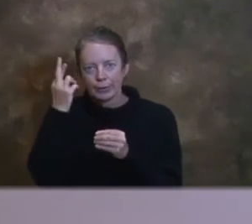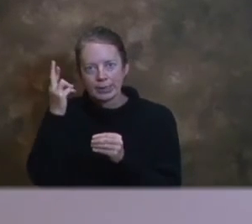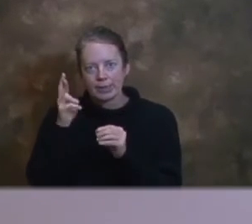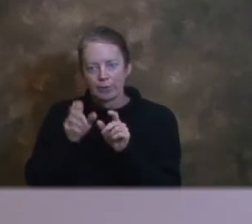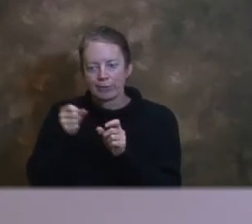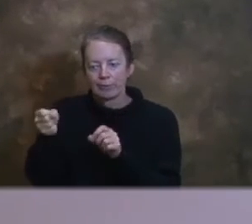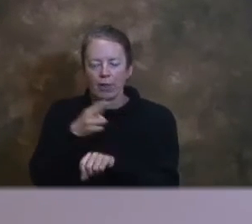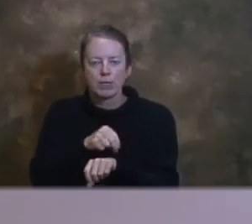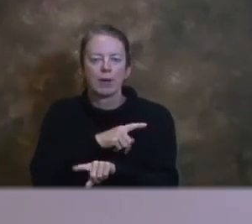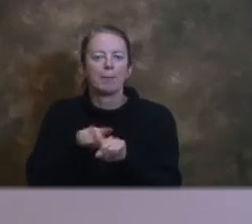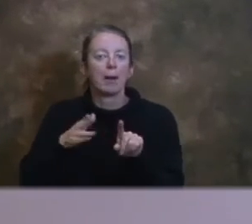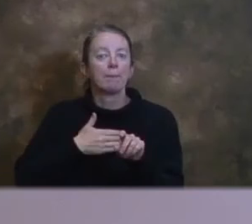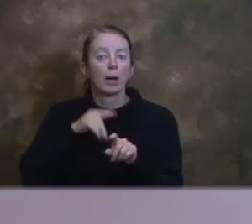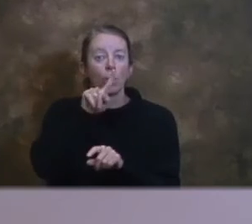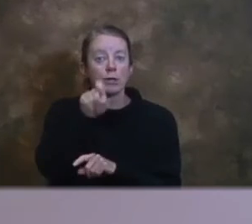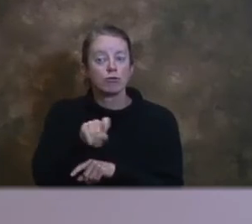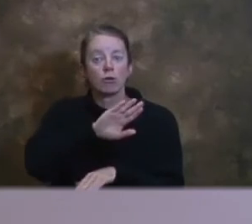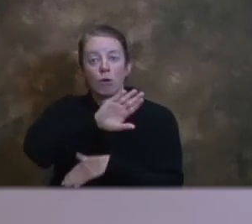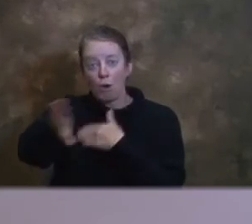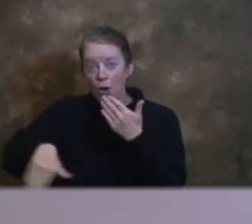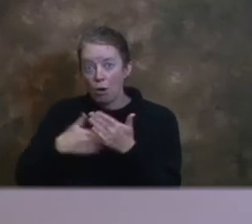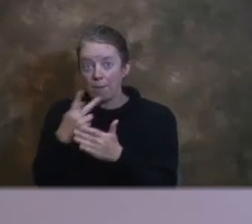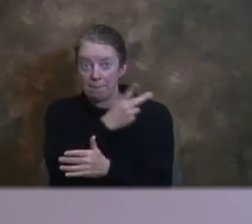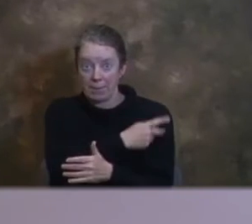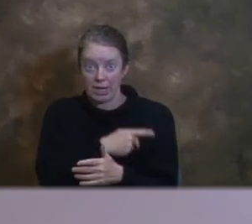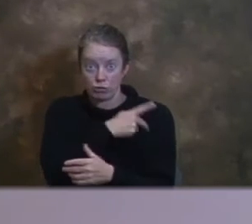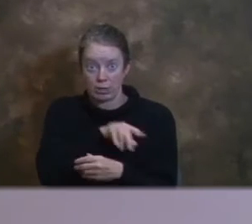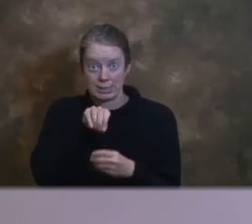all types of patients that end up in your system,